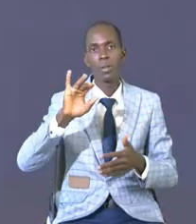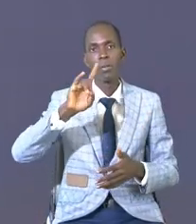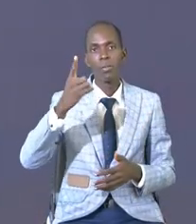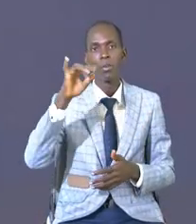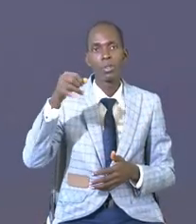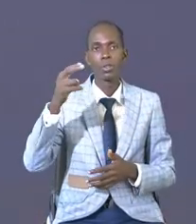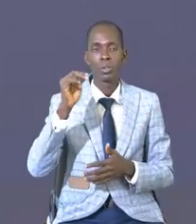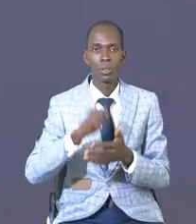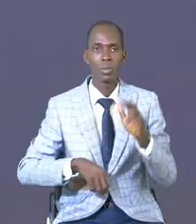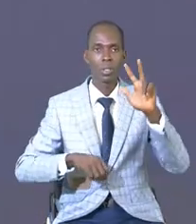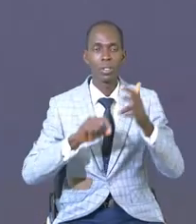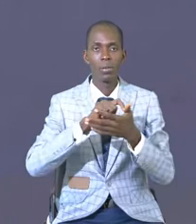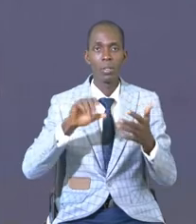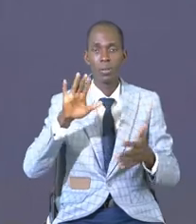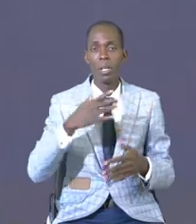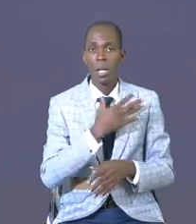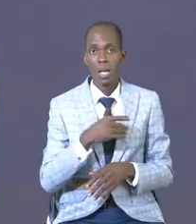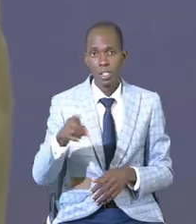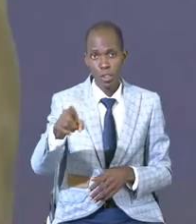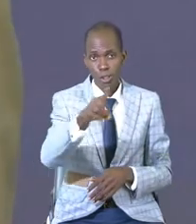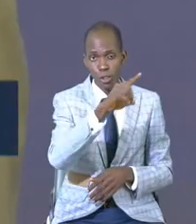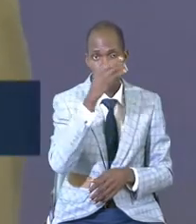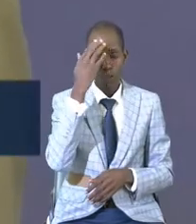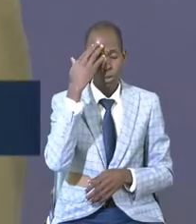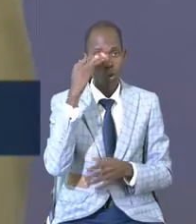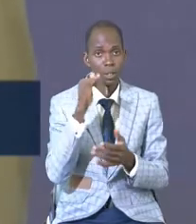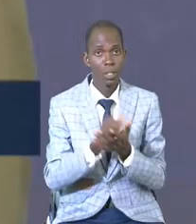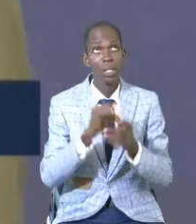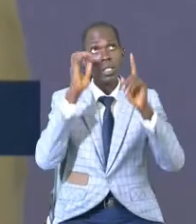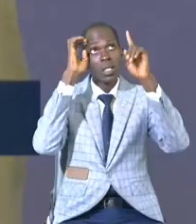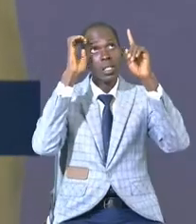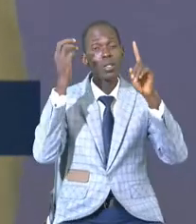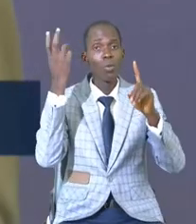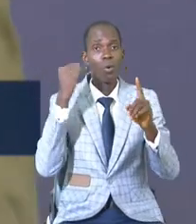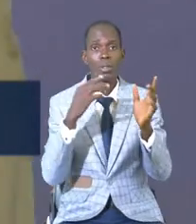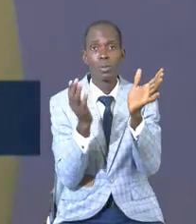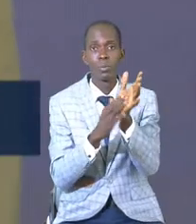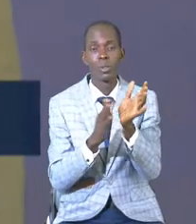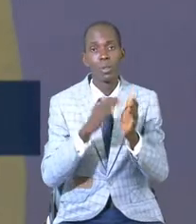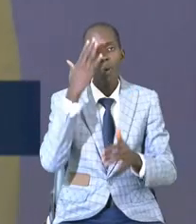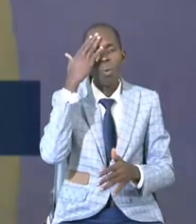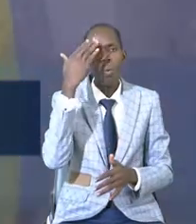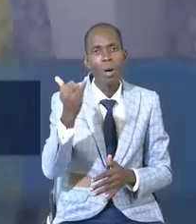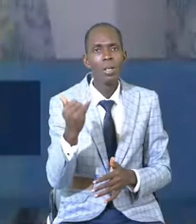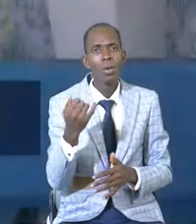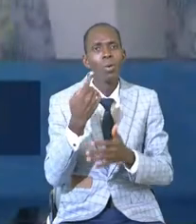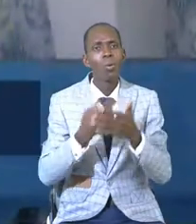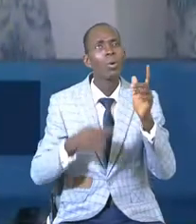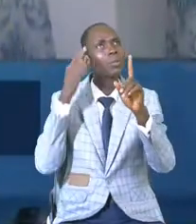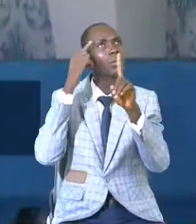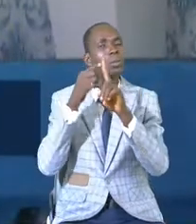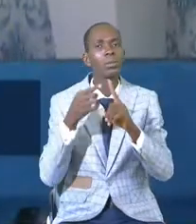1 John chapter 3 verse 5, and ye know that he was manifested. Why? One goal,